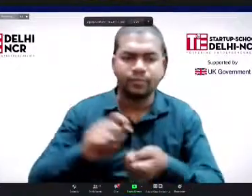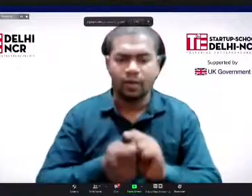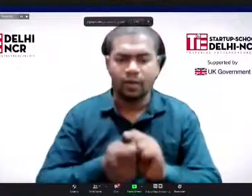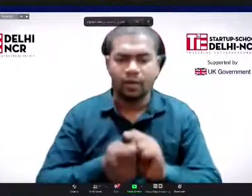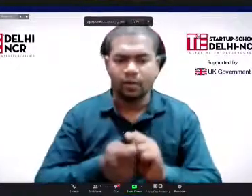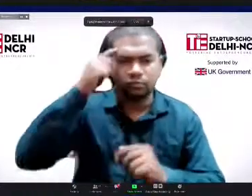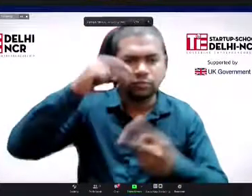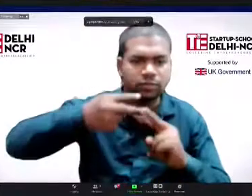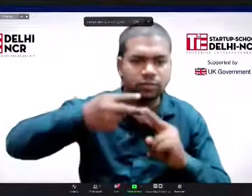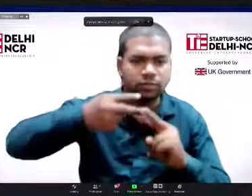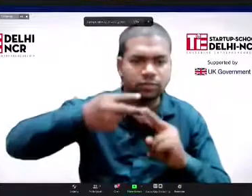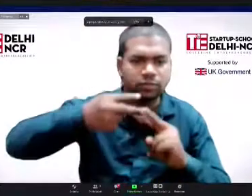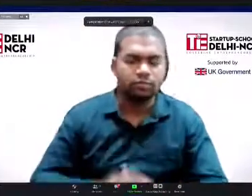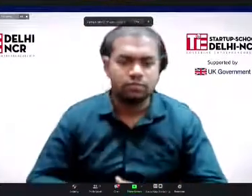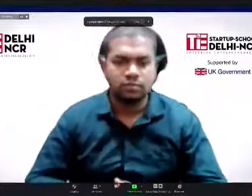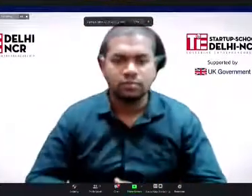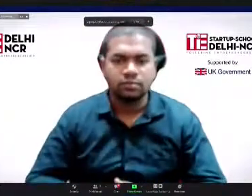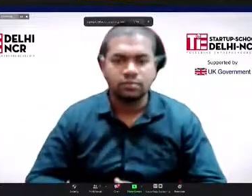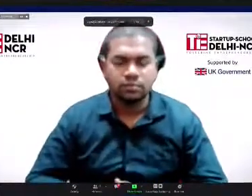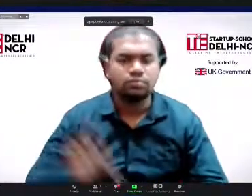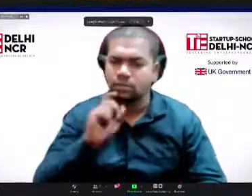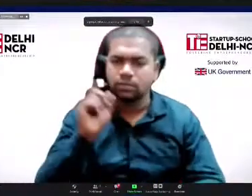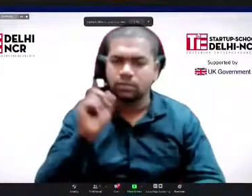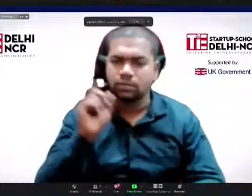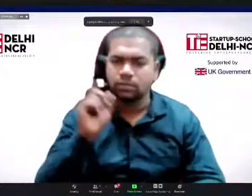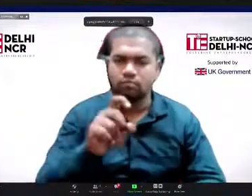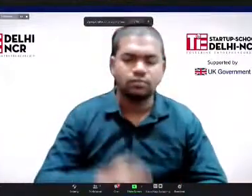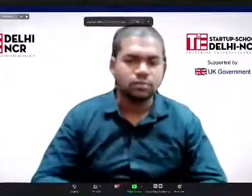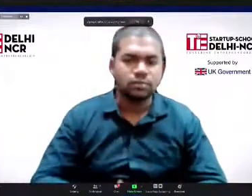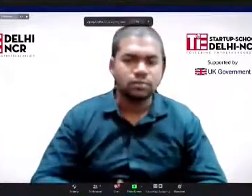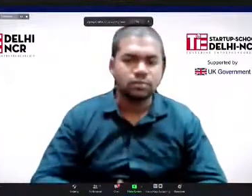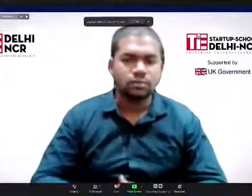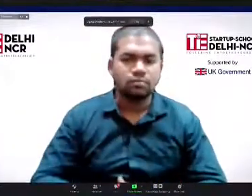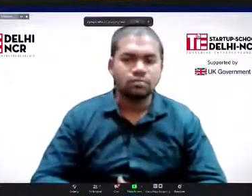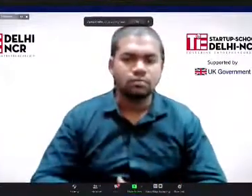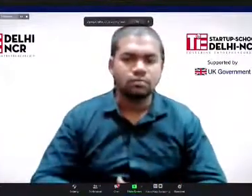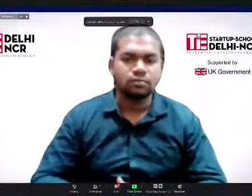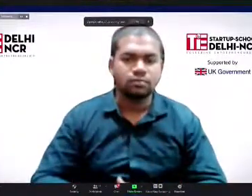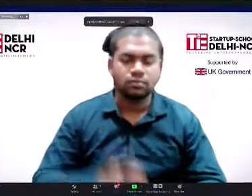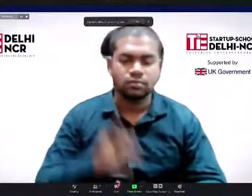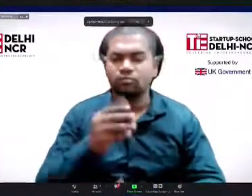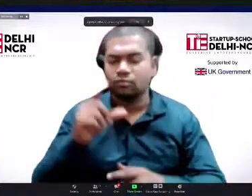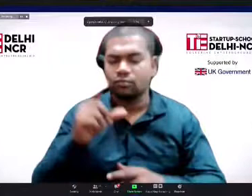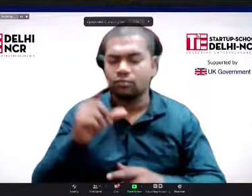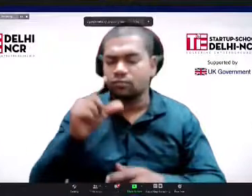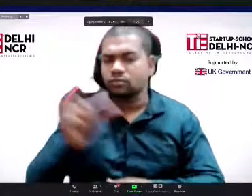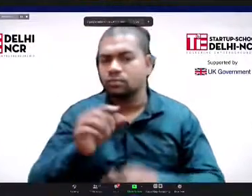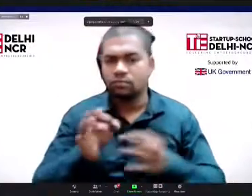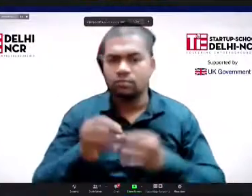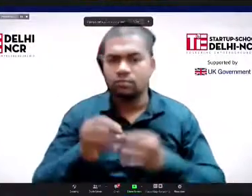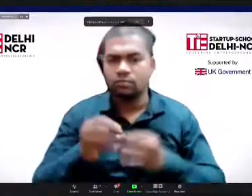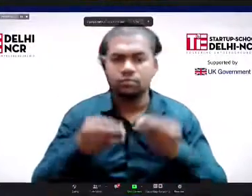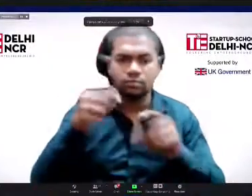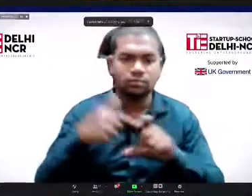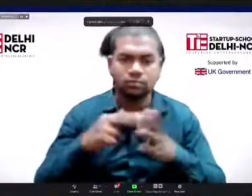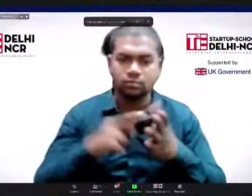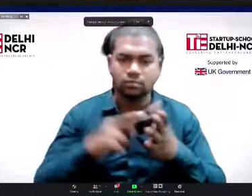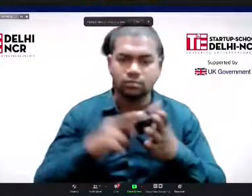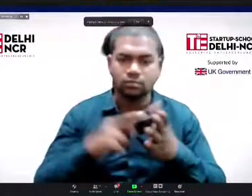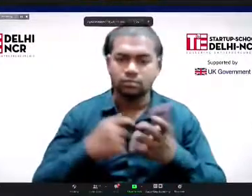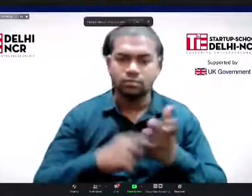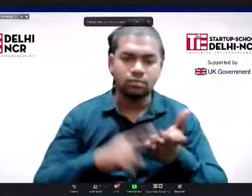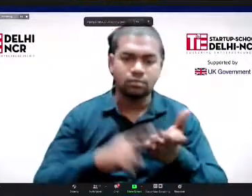mindset is a question that keeps me busy. I'll give you a short example. Entrepreneurs are ready to pour